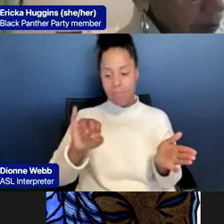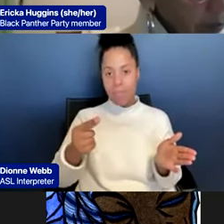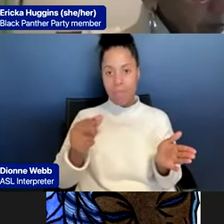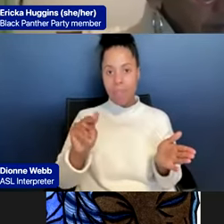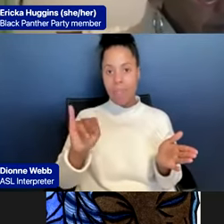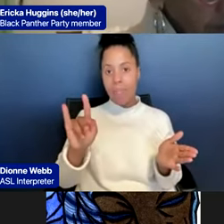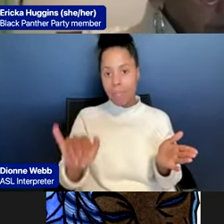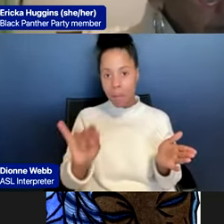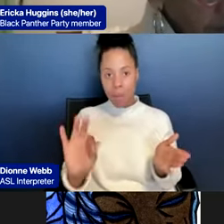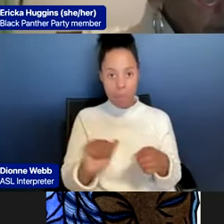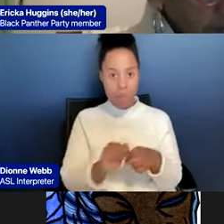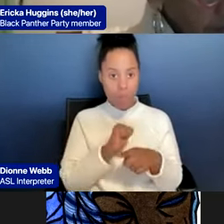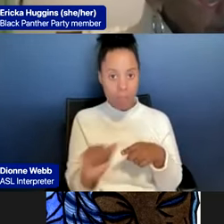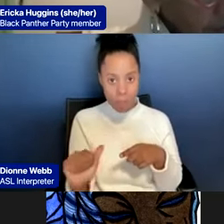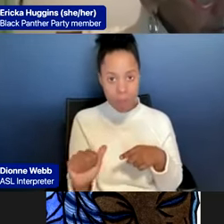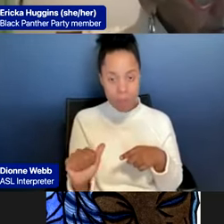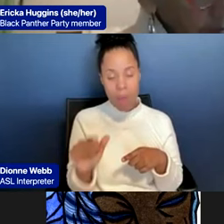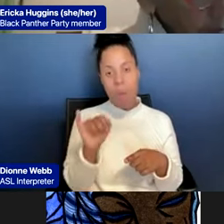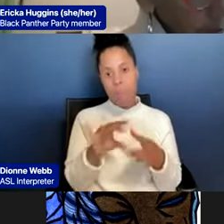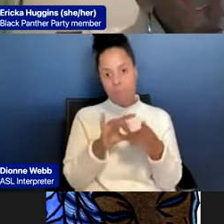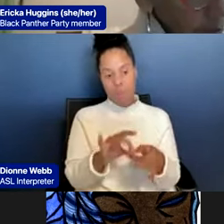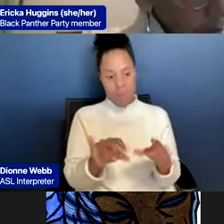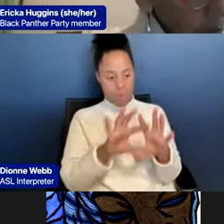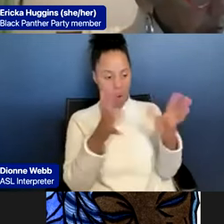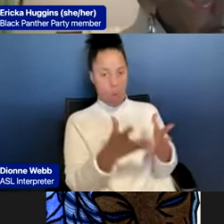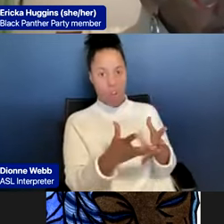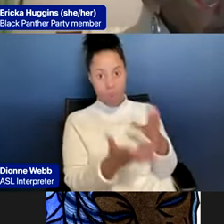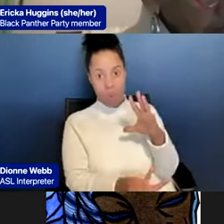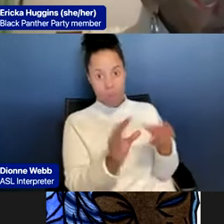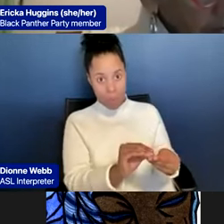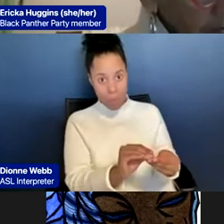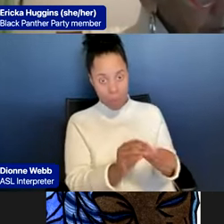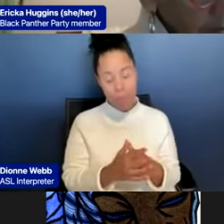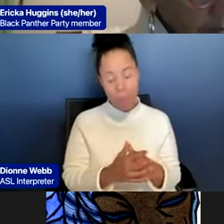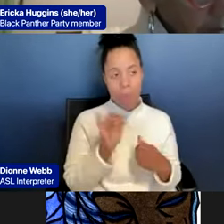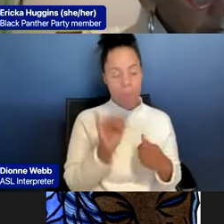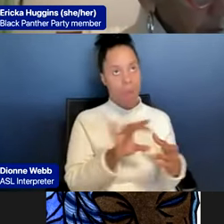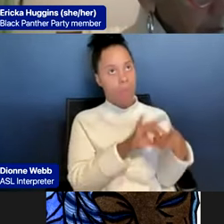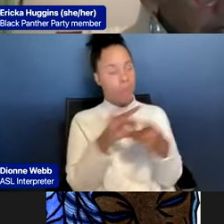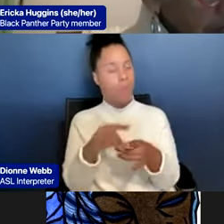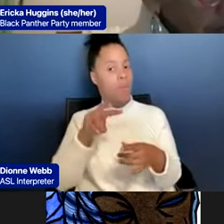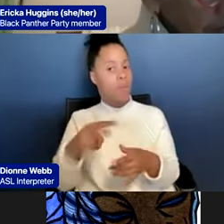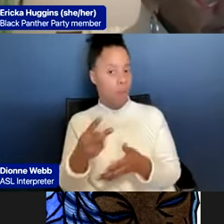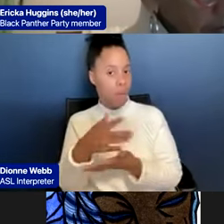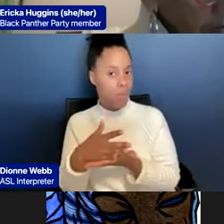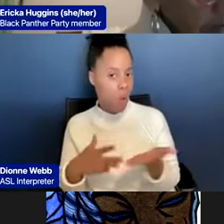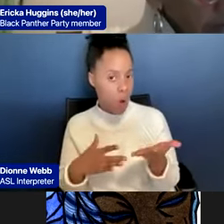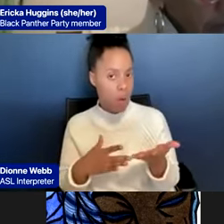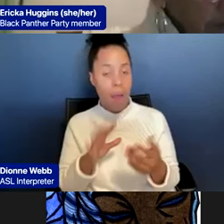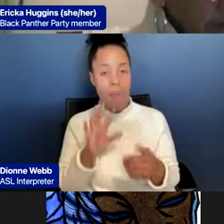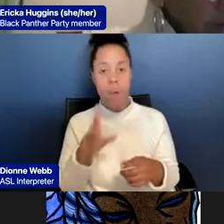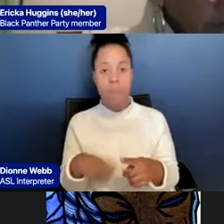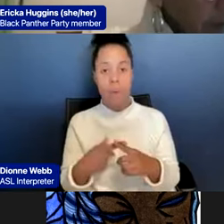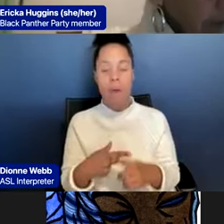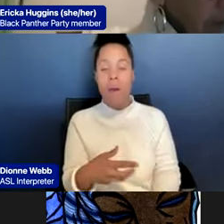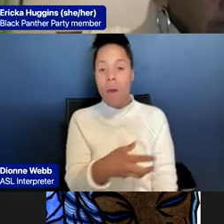party altogether. Which brings me to my second part, power analysis. The question around power